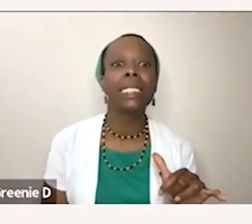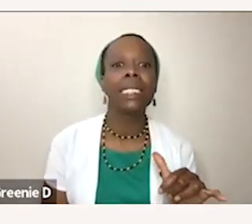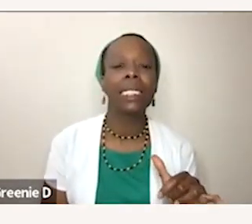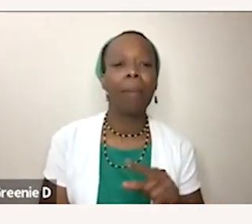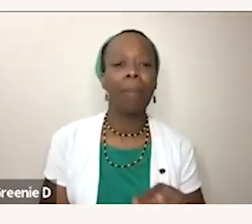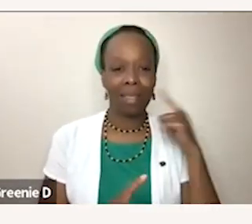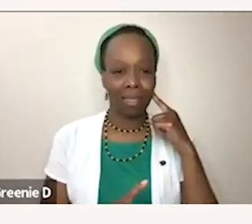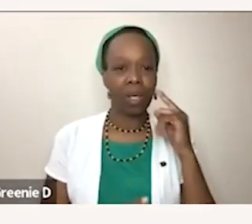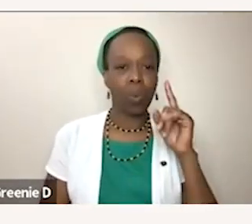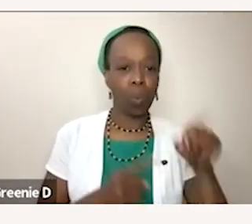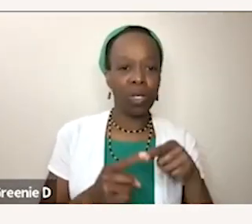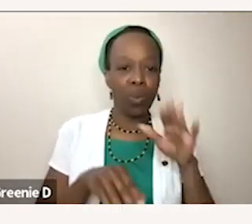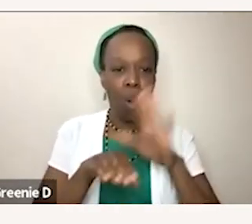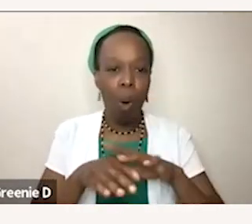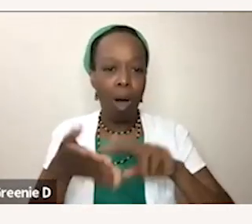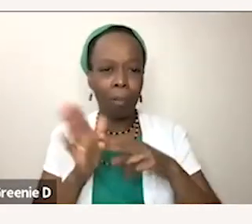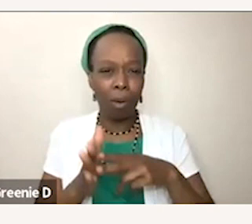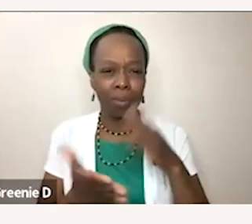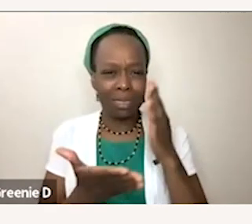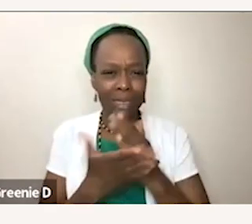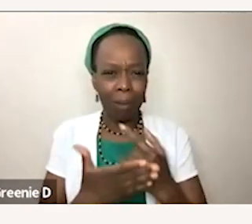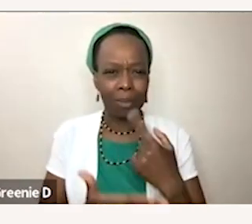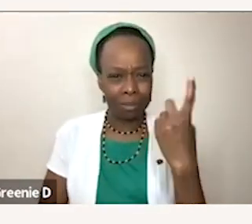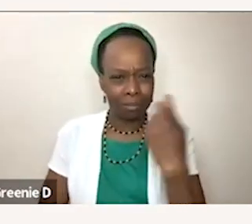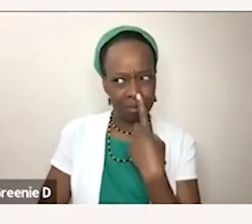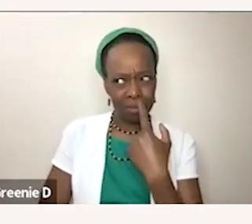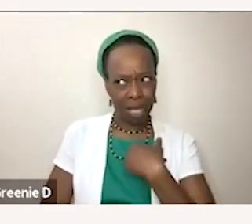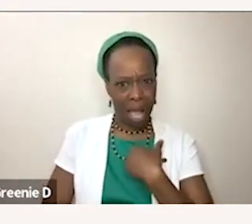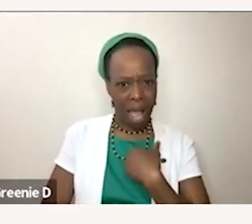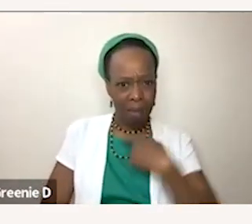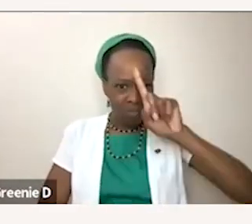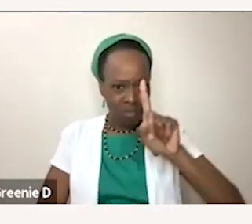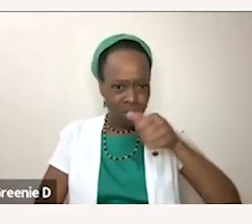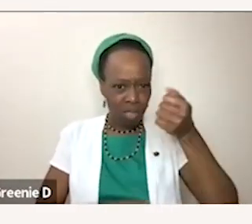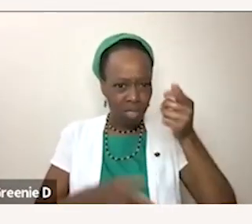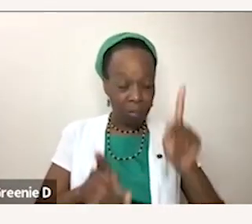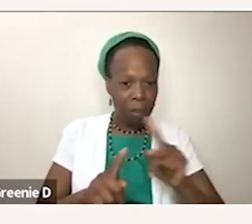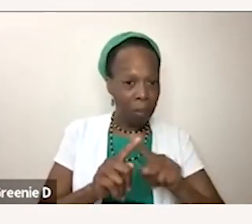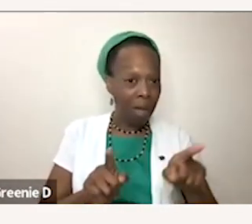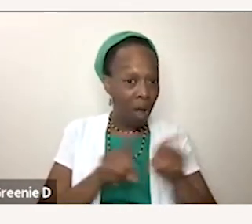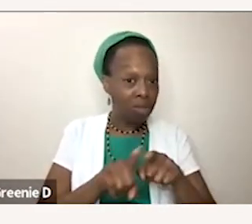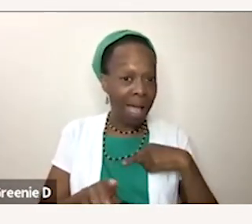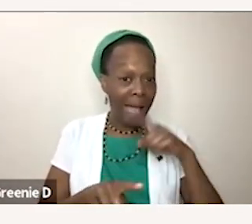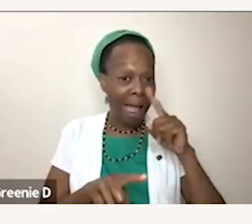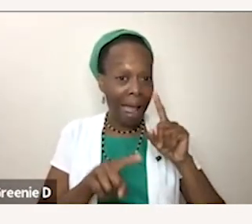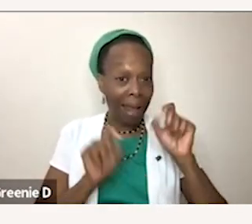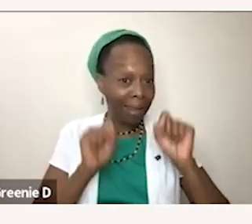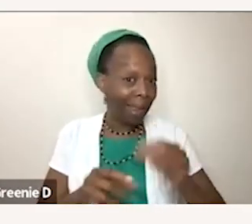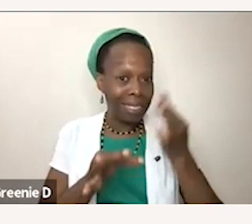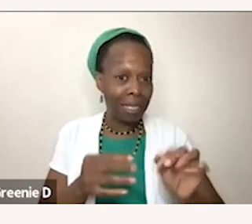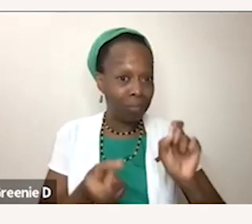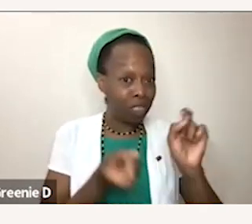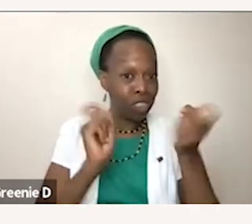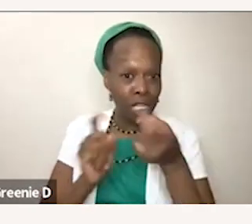understanding to say, all right, am I offending anybody? But also I can just change that word. I can say things like, this is